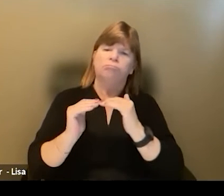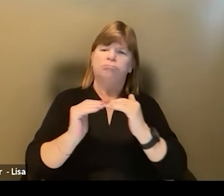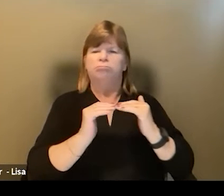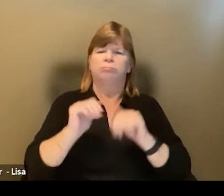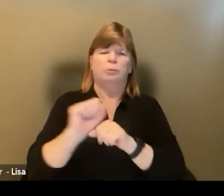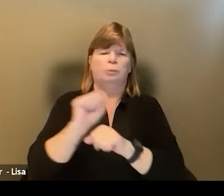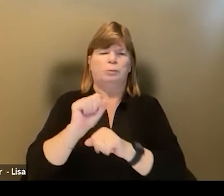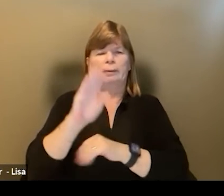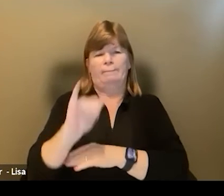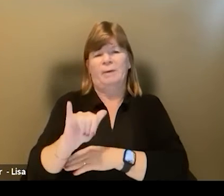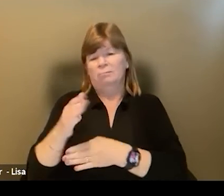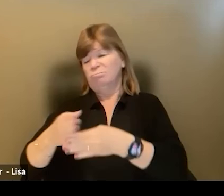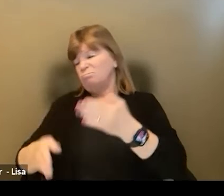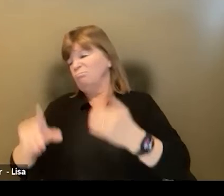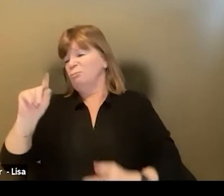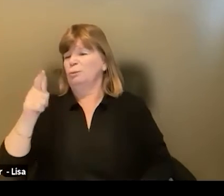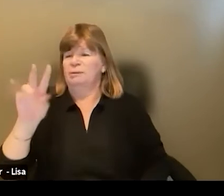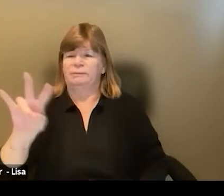outcomes by 2027.